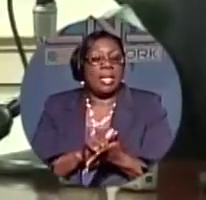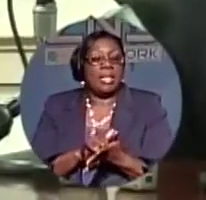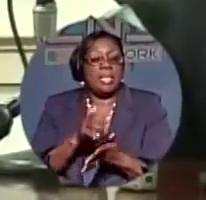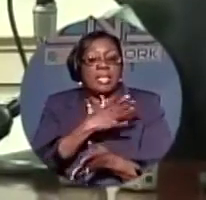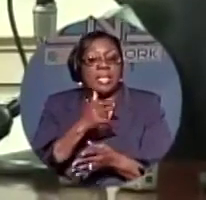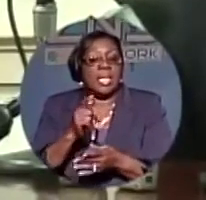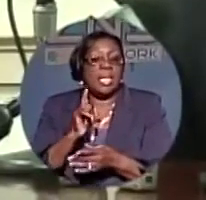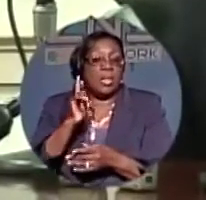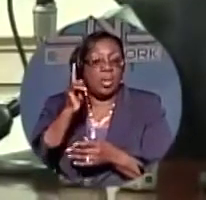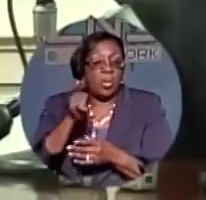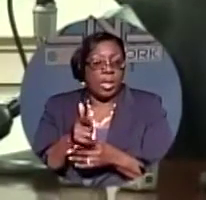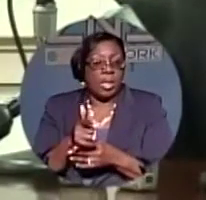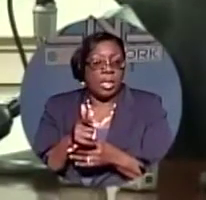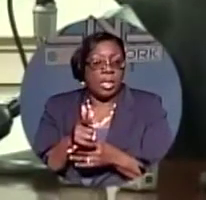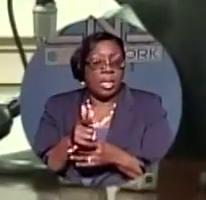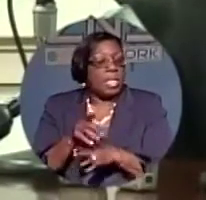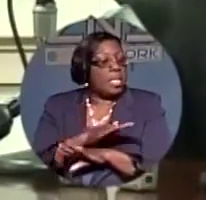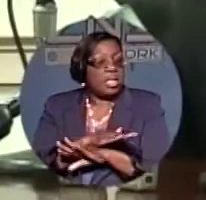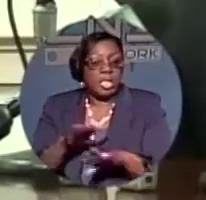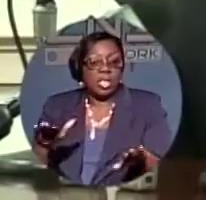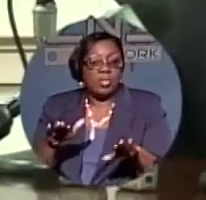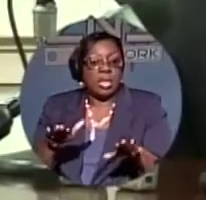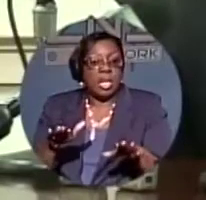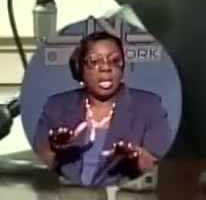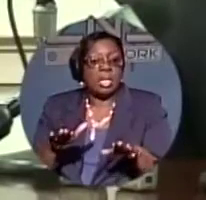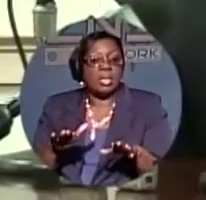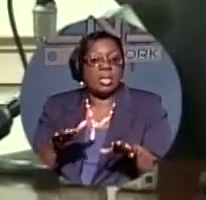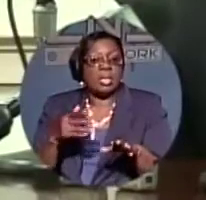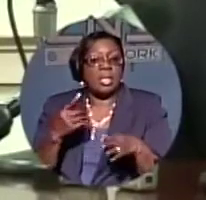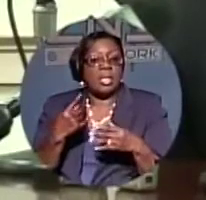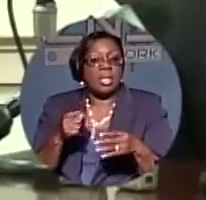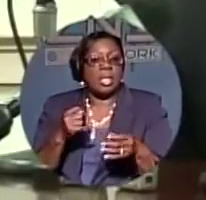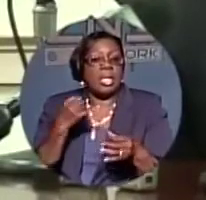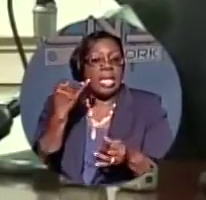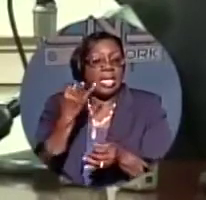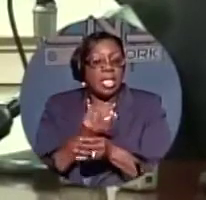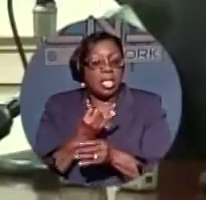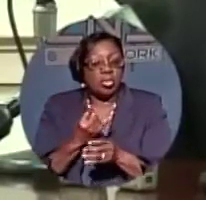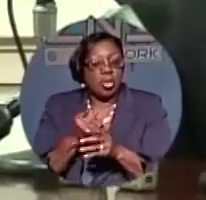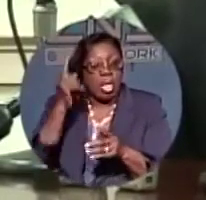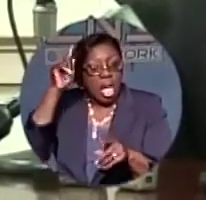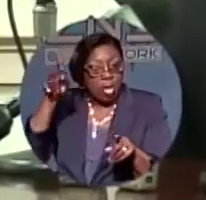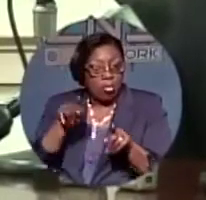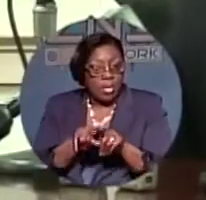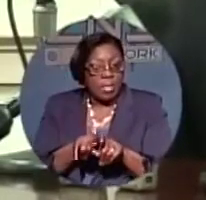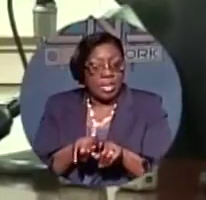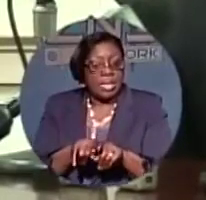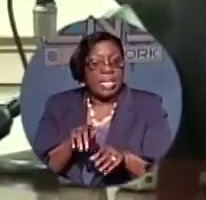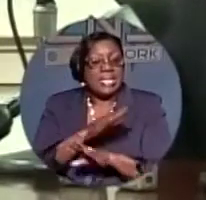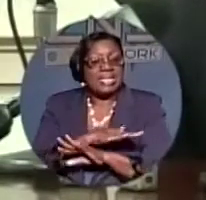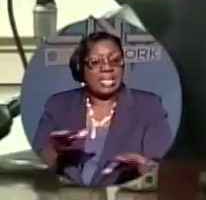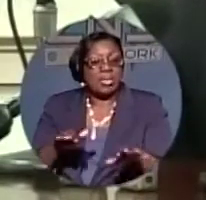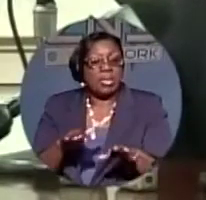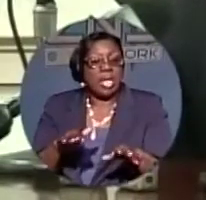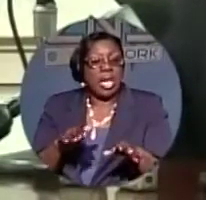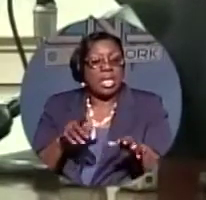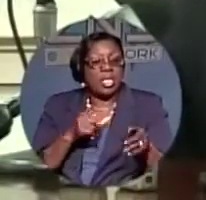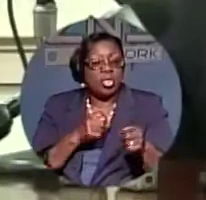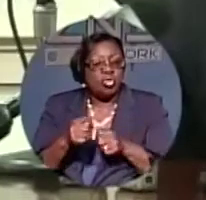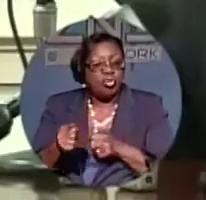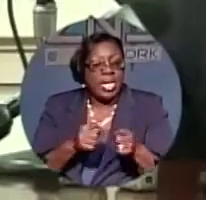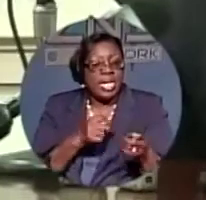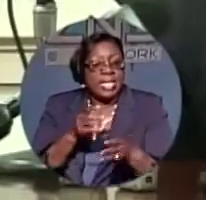they would disregard the industrial agreement, disregard the trade